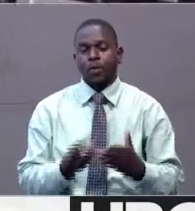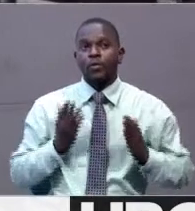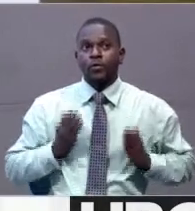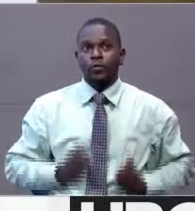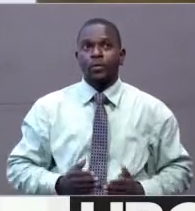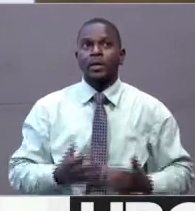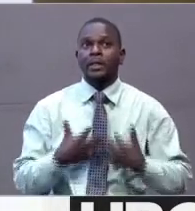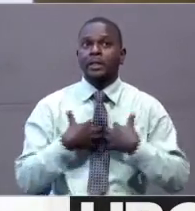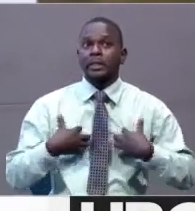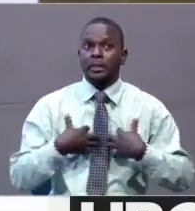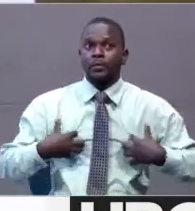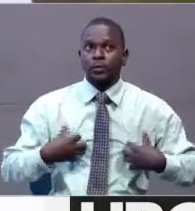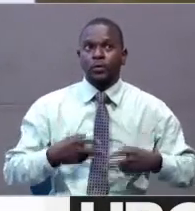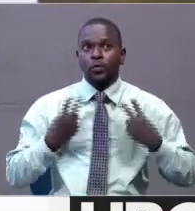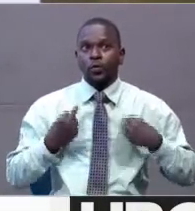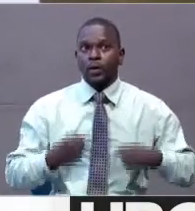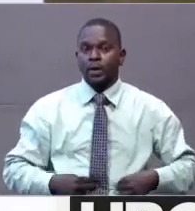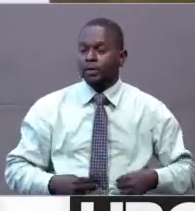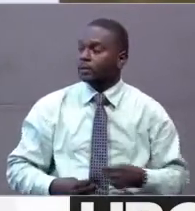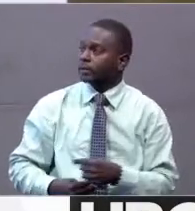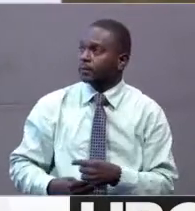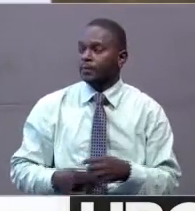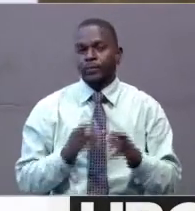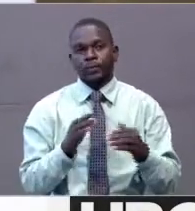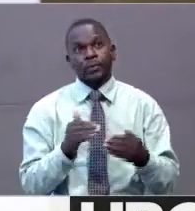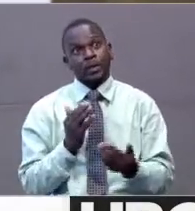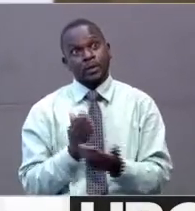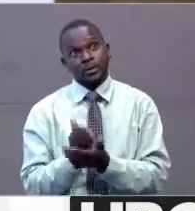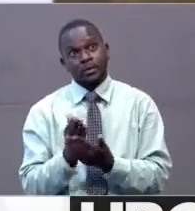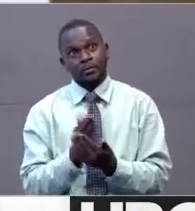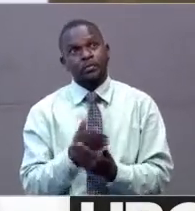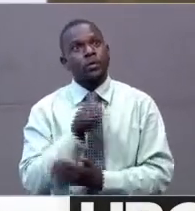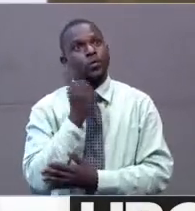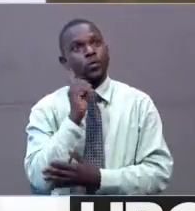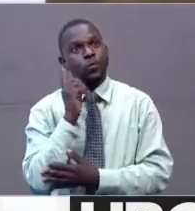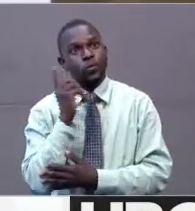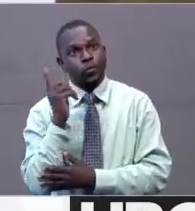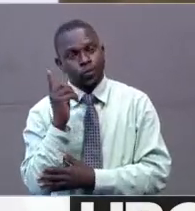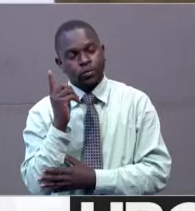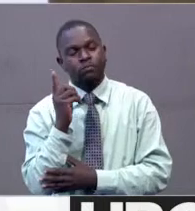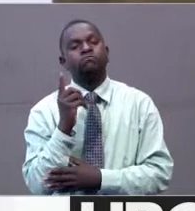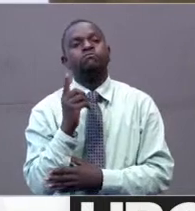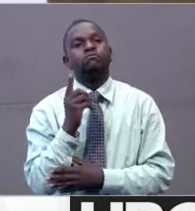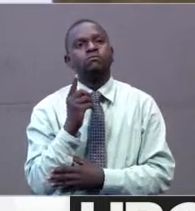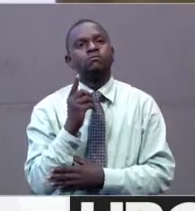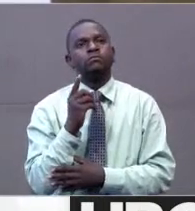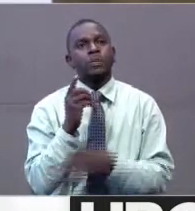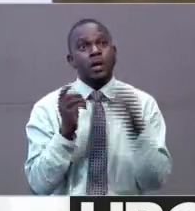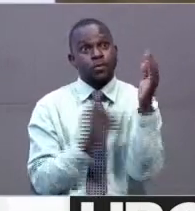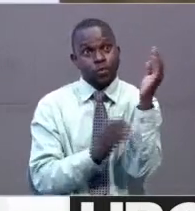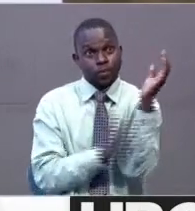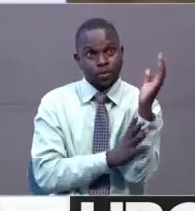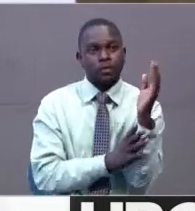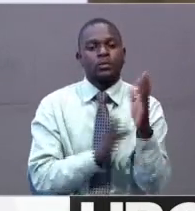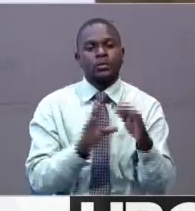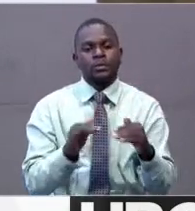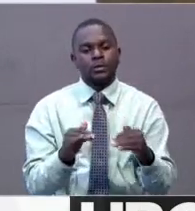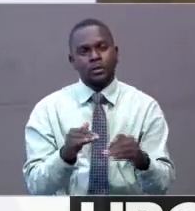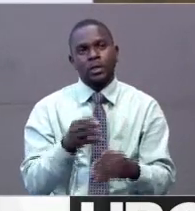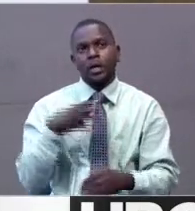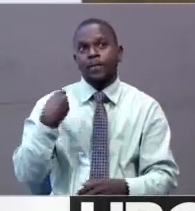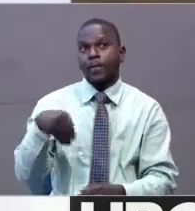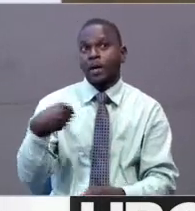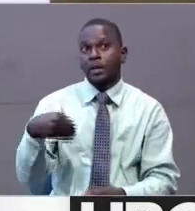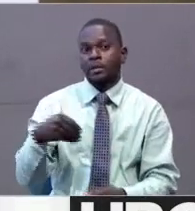animal health. And appreciate the fact that the gadgets, electronic gadgets, and some of the electronic